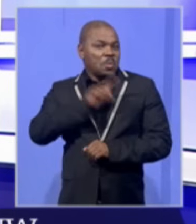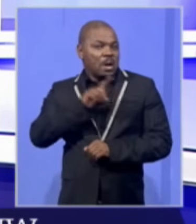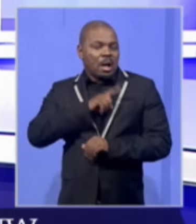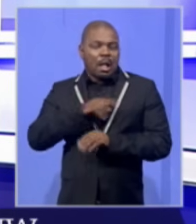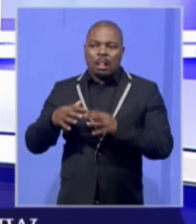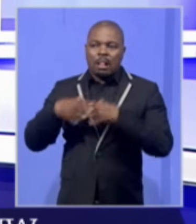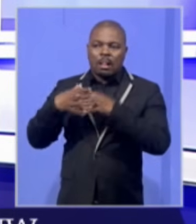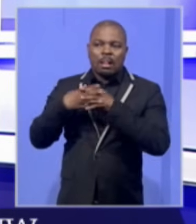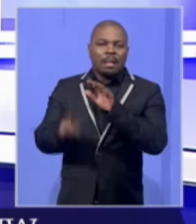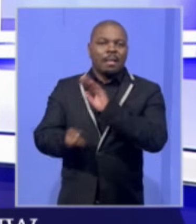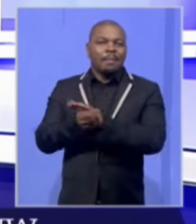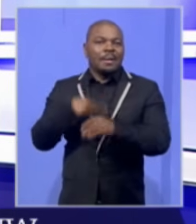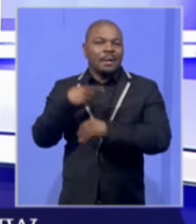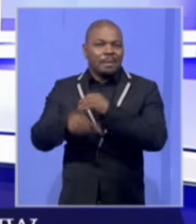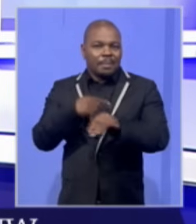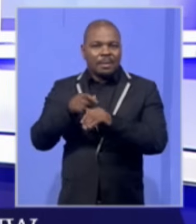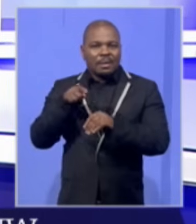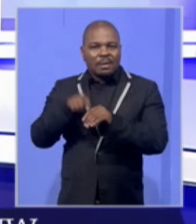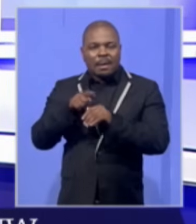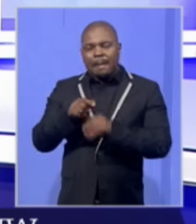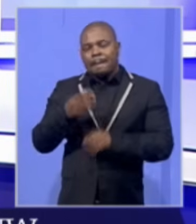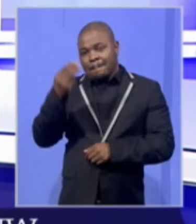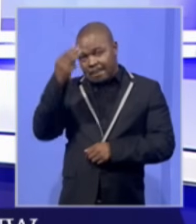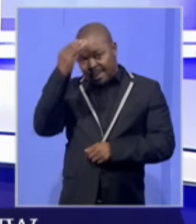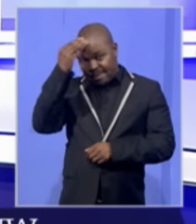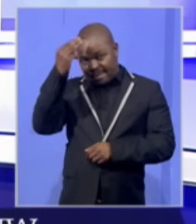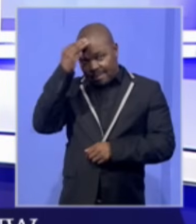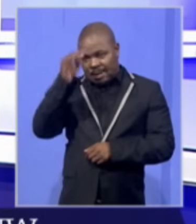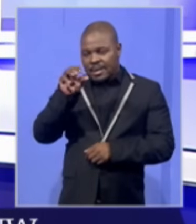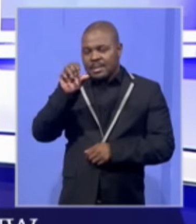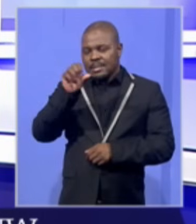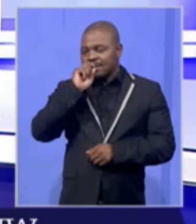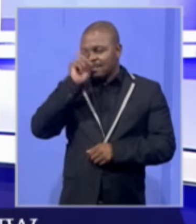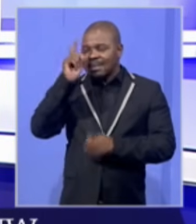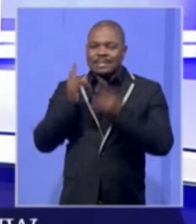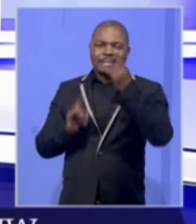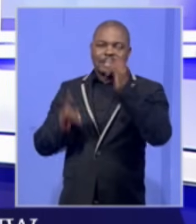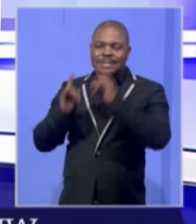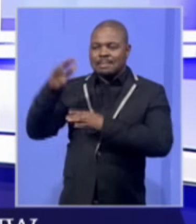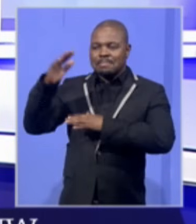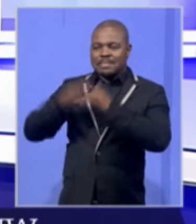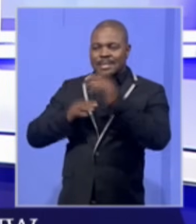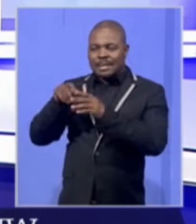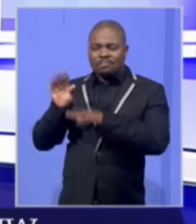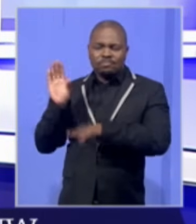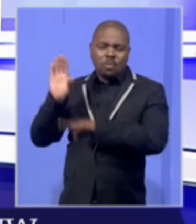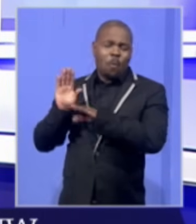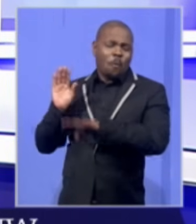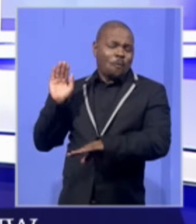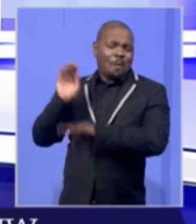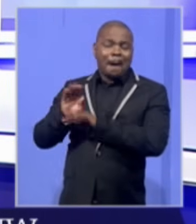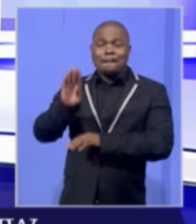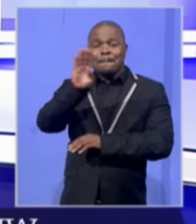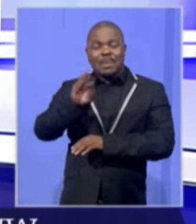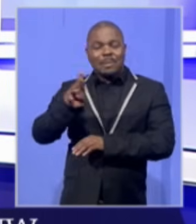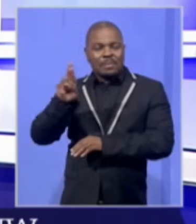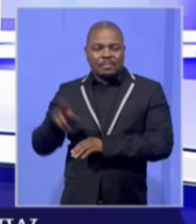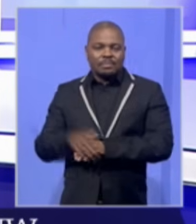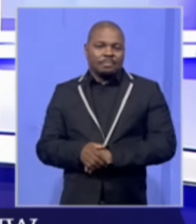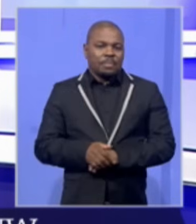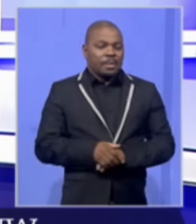tlhatlharuane e ka ga tlhabololo ya Mahikeng Smart City e jeleng diranta di le bilione. Seno ke morago ga